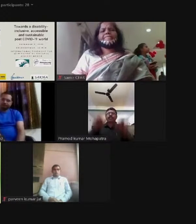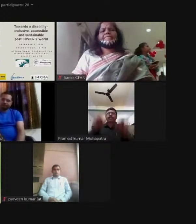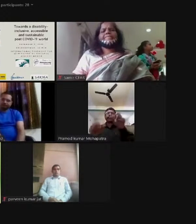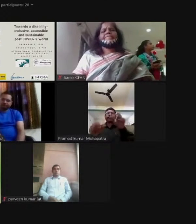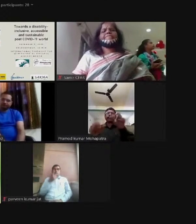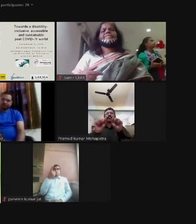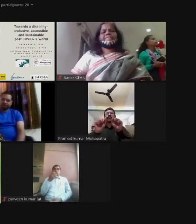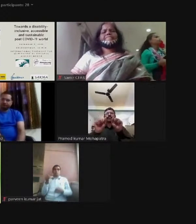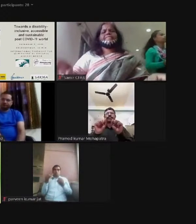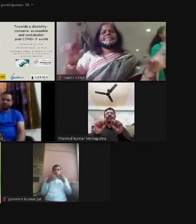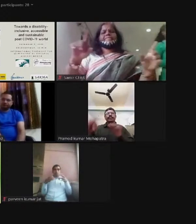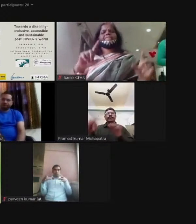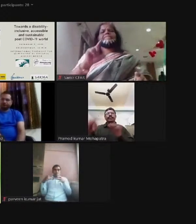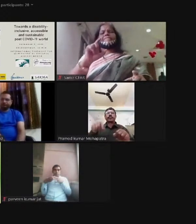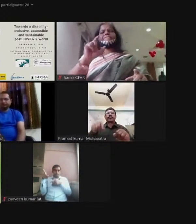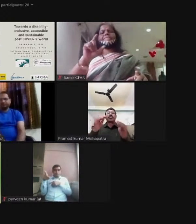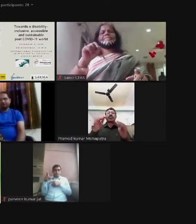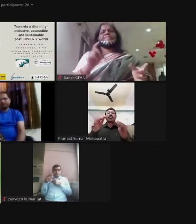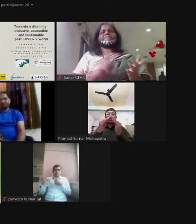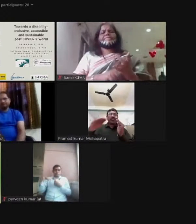if exist in a colony,